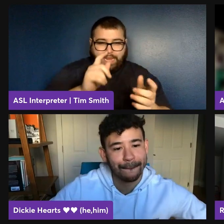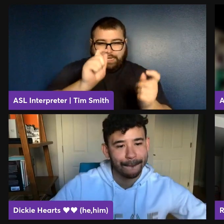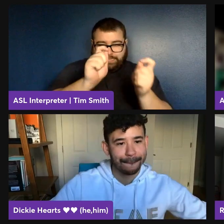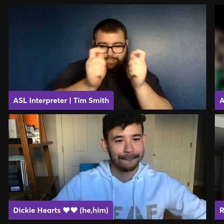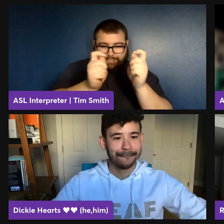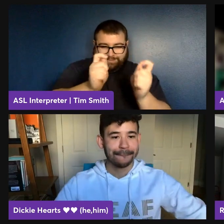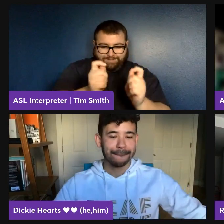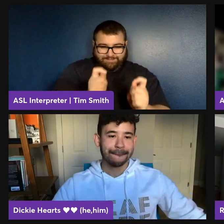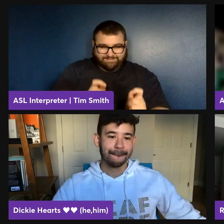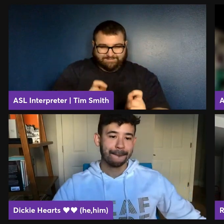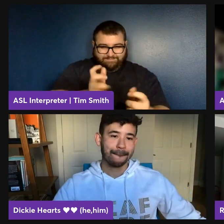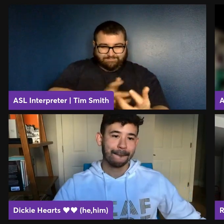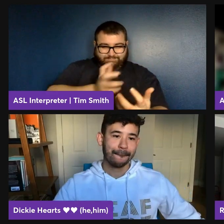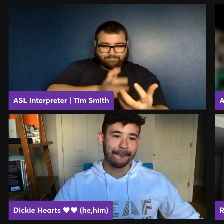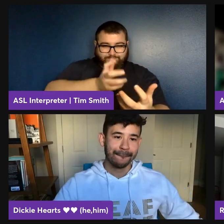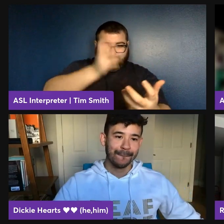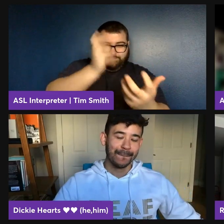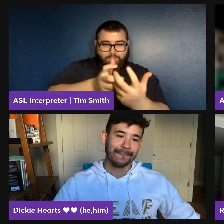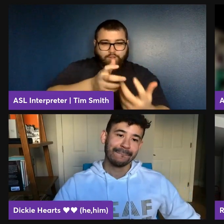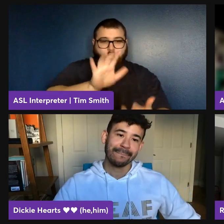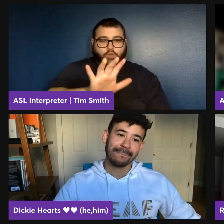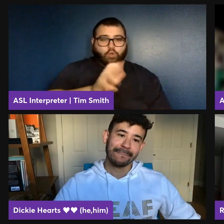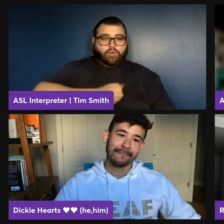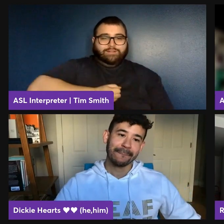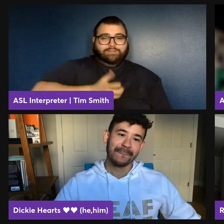tailoring to your own expression.